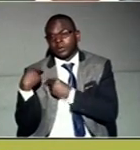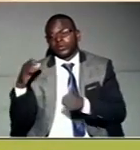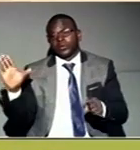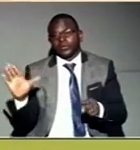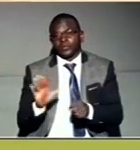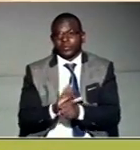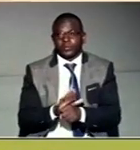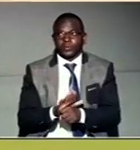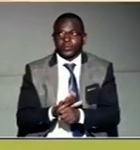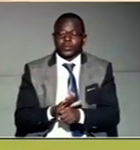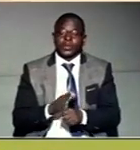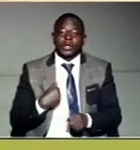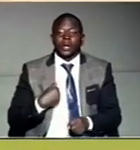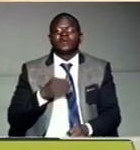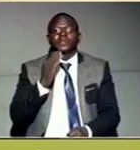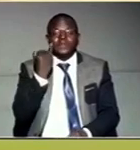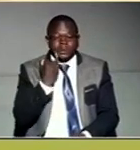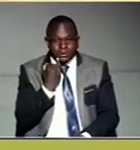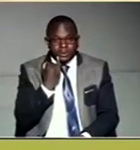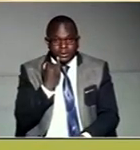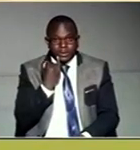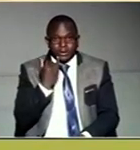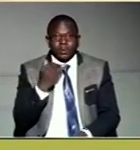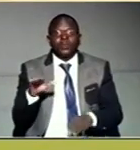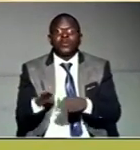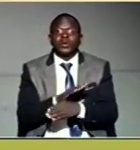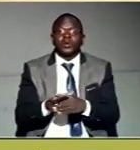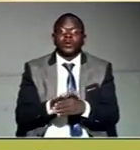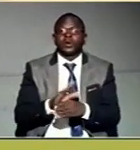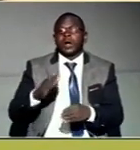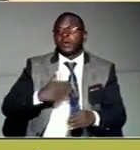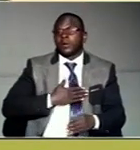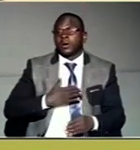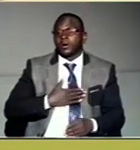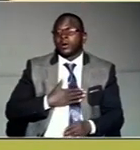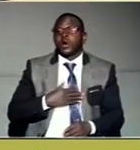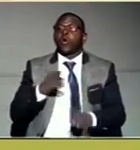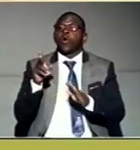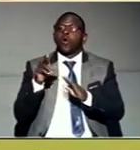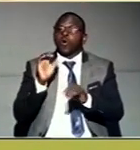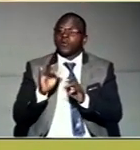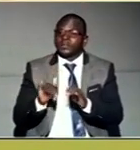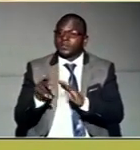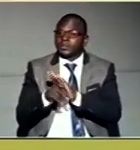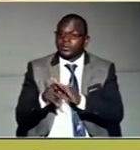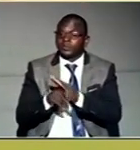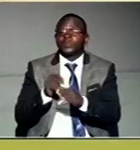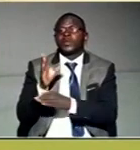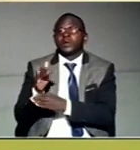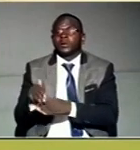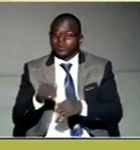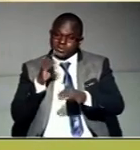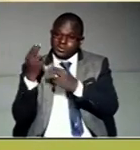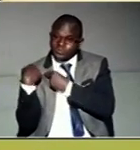fullest. I get concerned when it becomes the business of our own Office of the Prime Minister to be in charge of